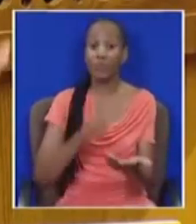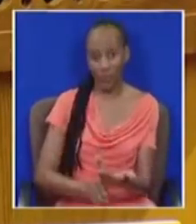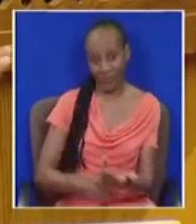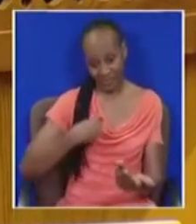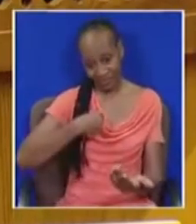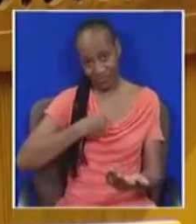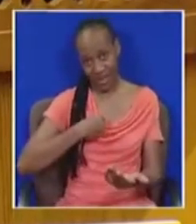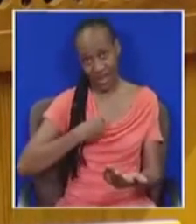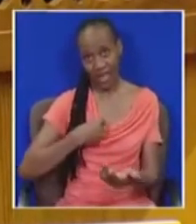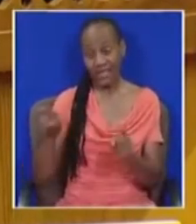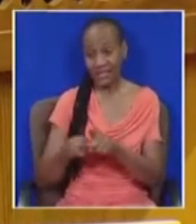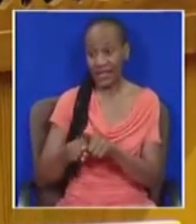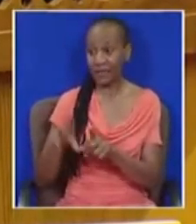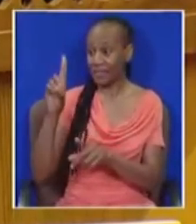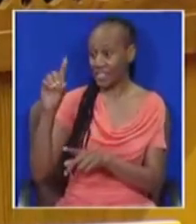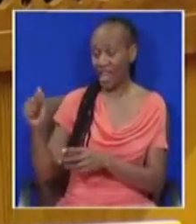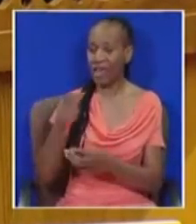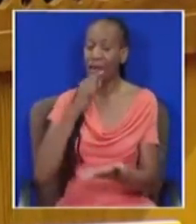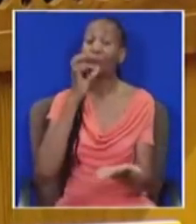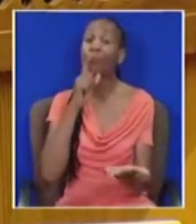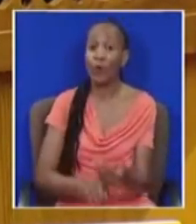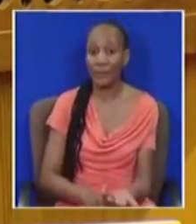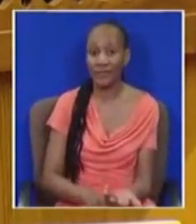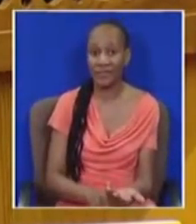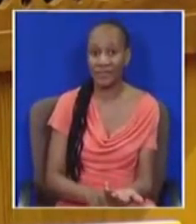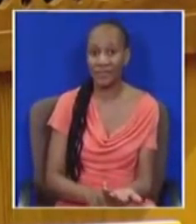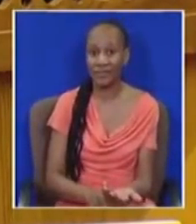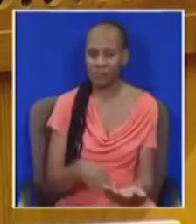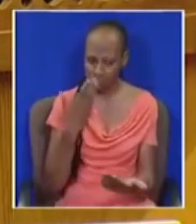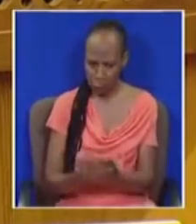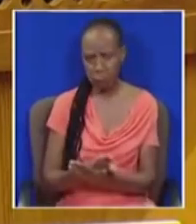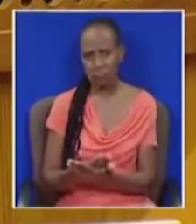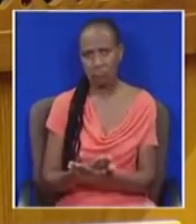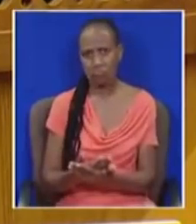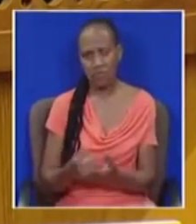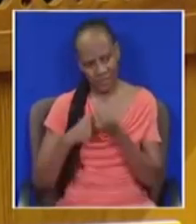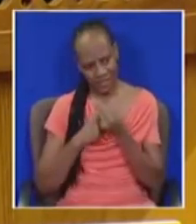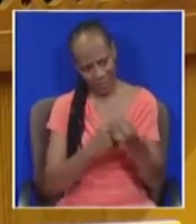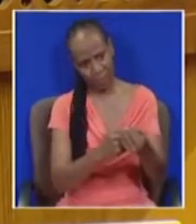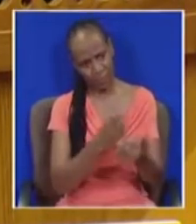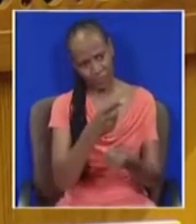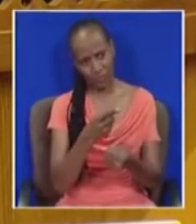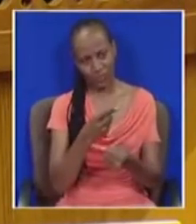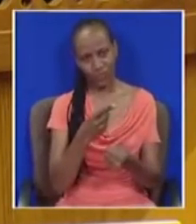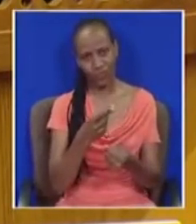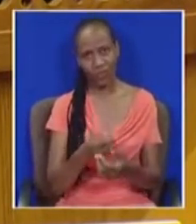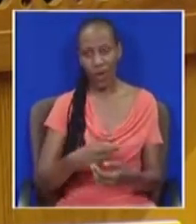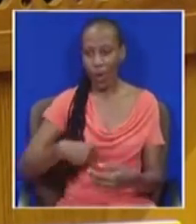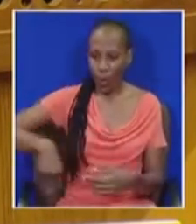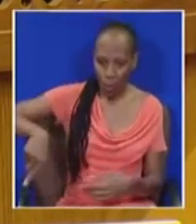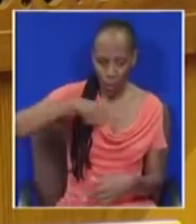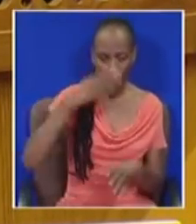support and the support of our party towards the realization of this goal. Ons moet